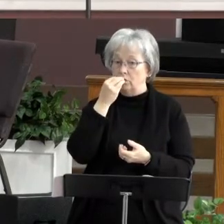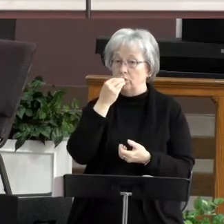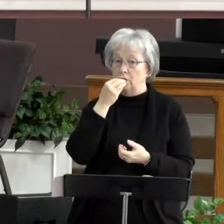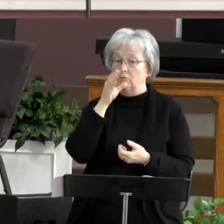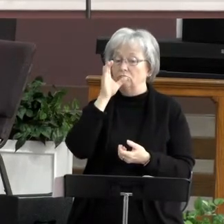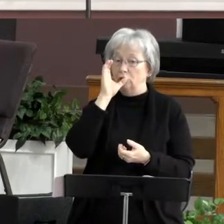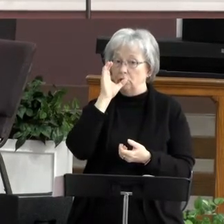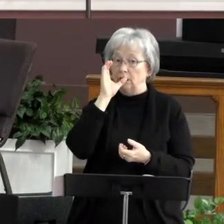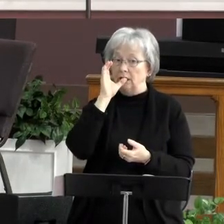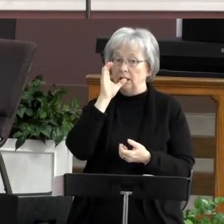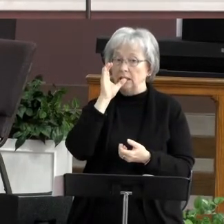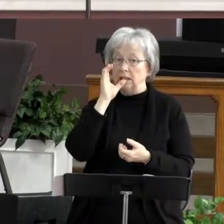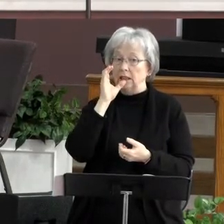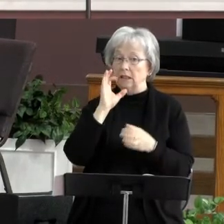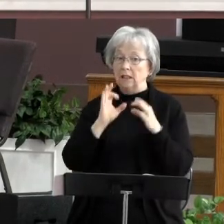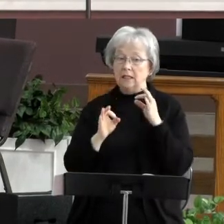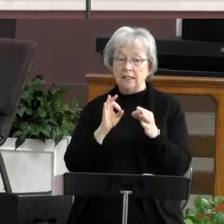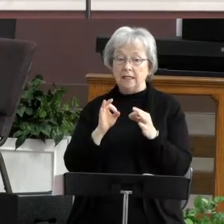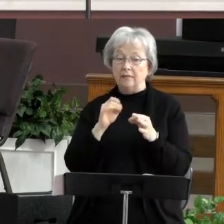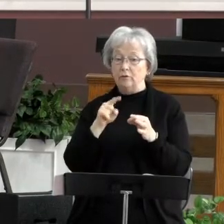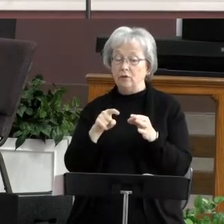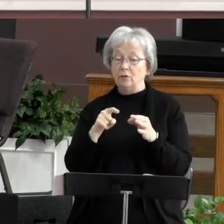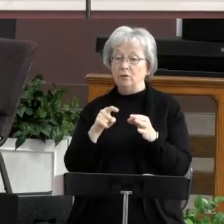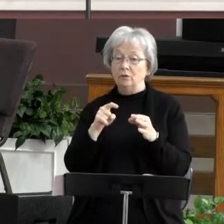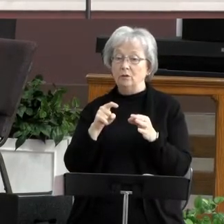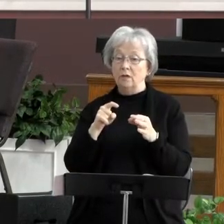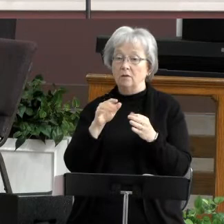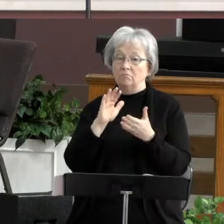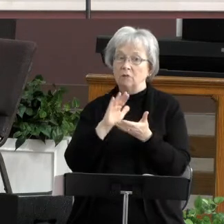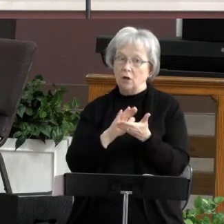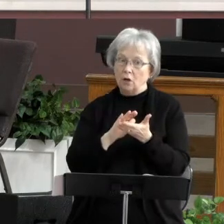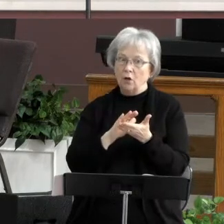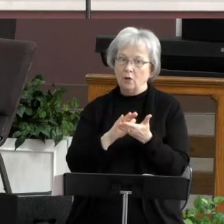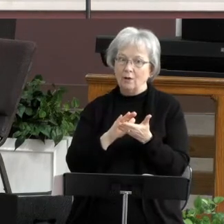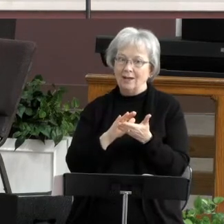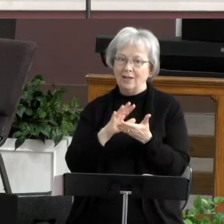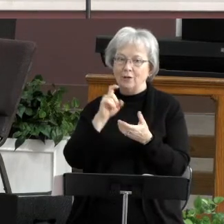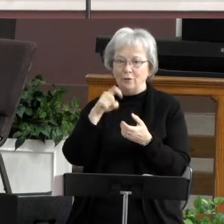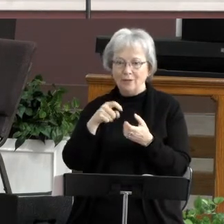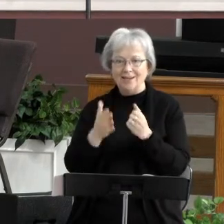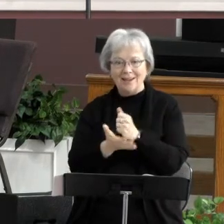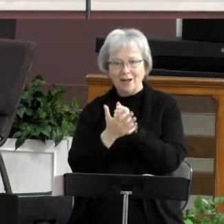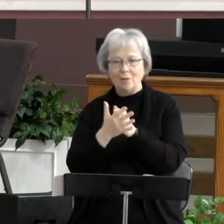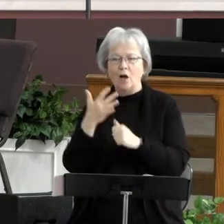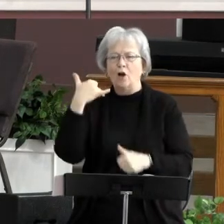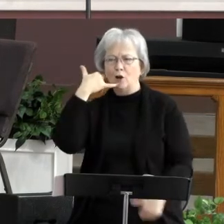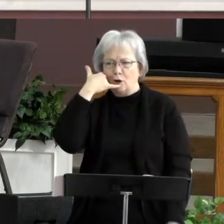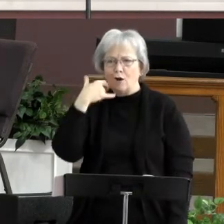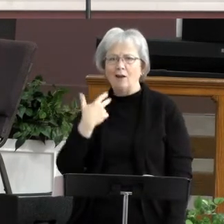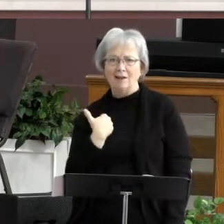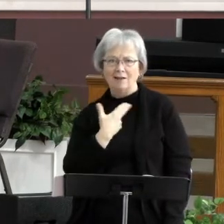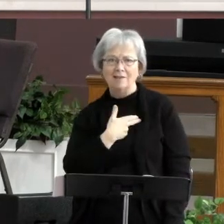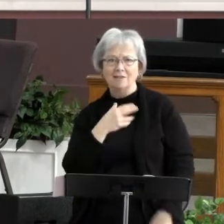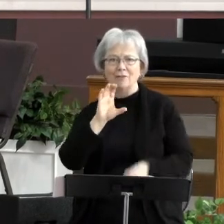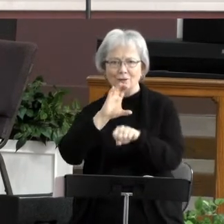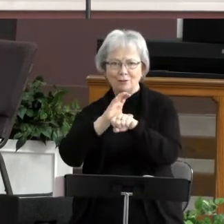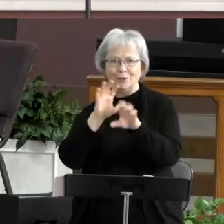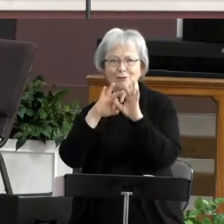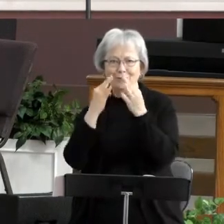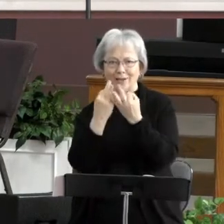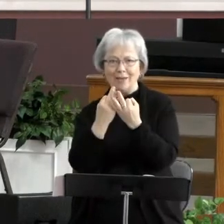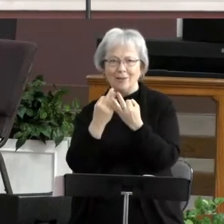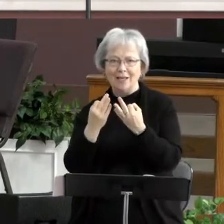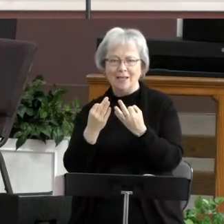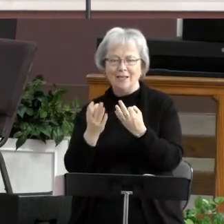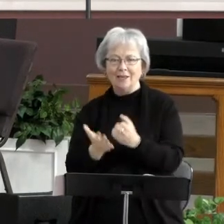if you're running low and you can't get out and get some, then call us. Because that's what the church family is here to do, is to